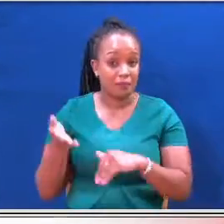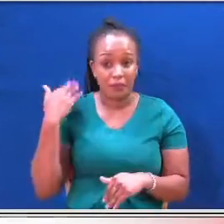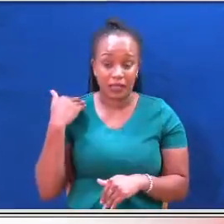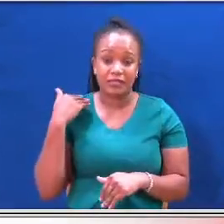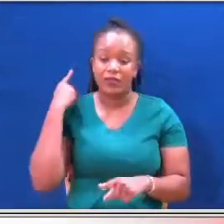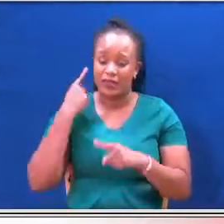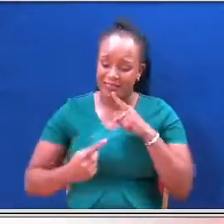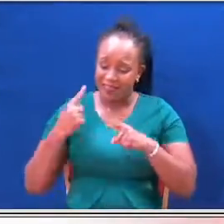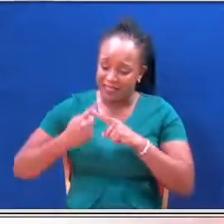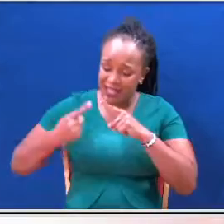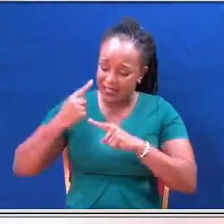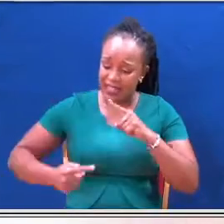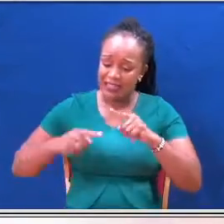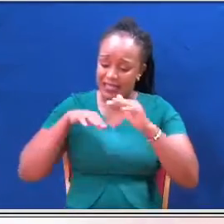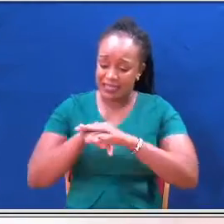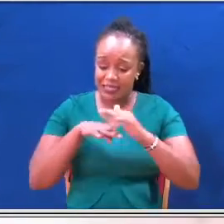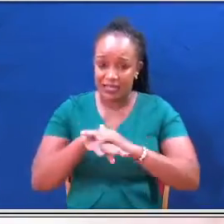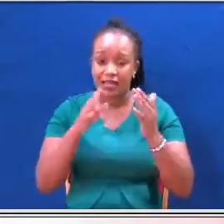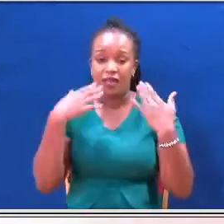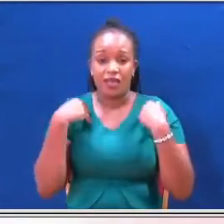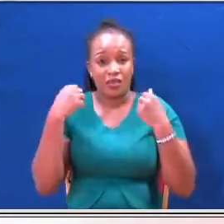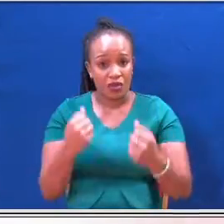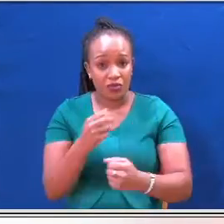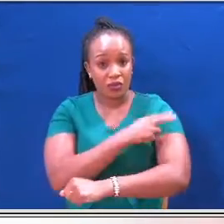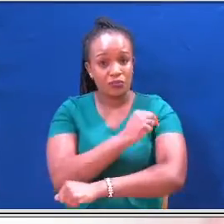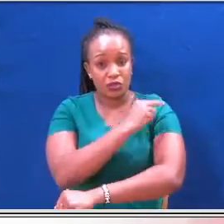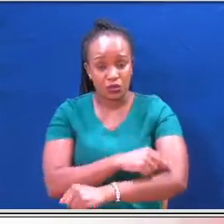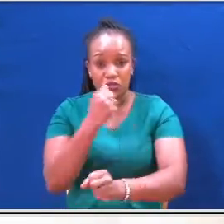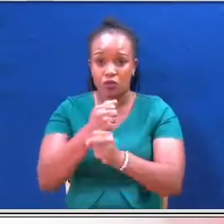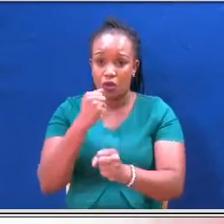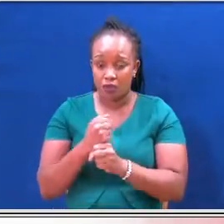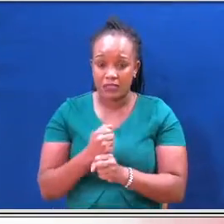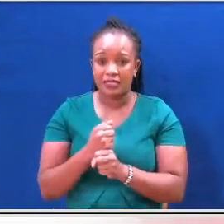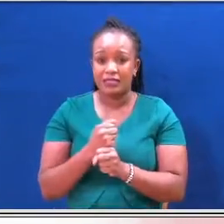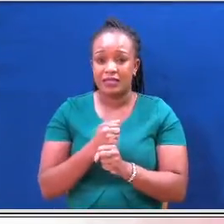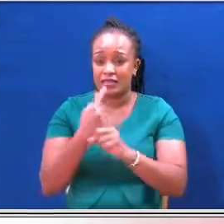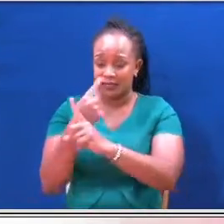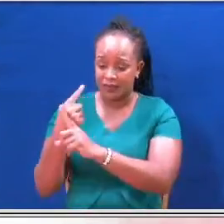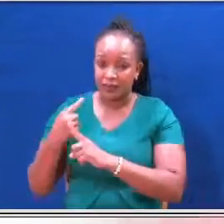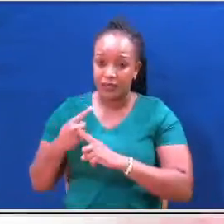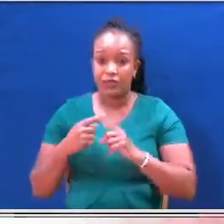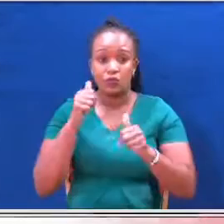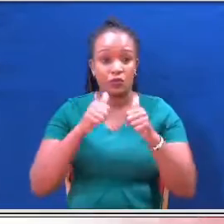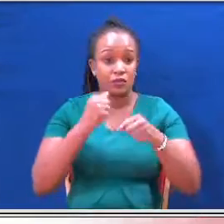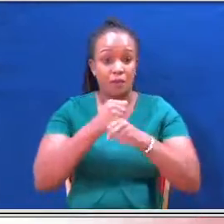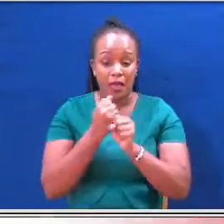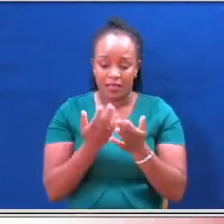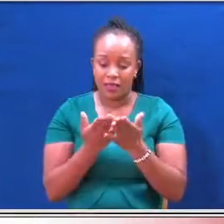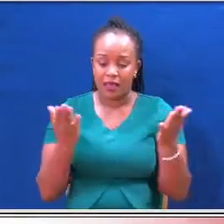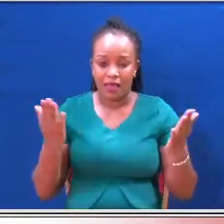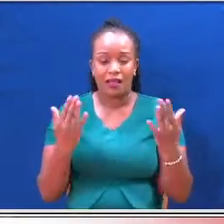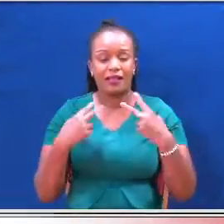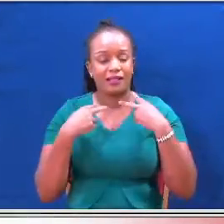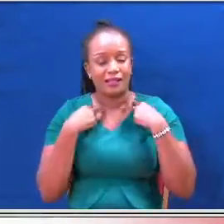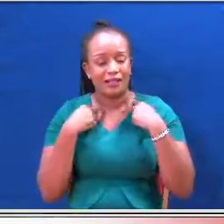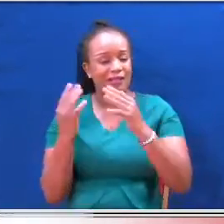years, accessing healthcare, education, and jobs had been a tall order, one that saw a number of them spend nights in